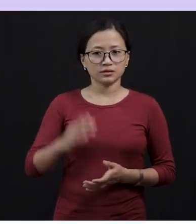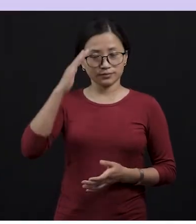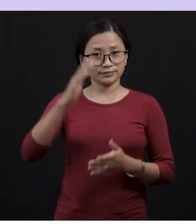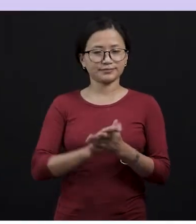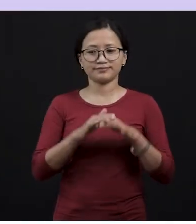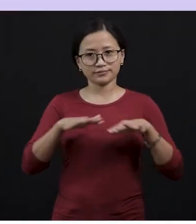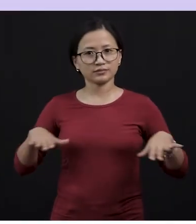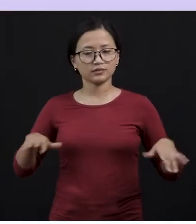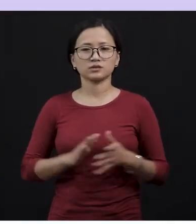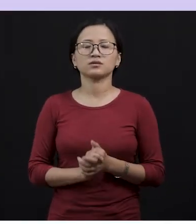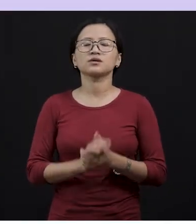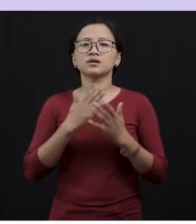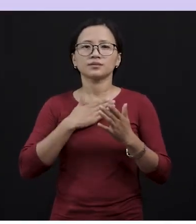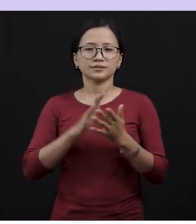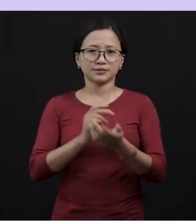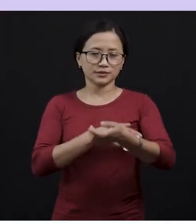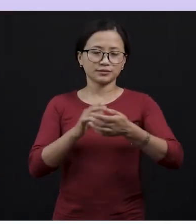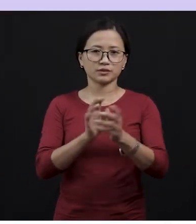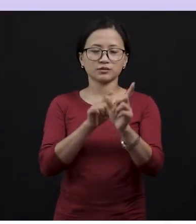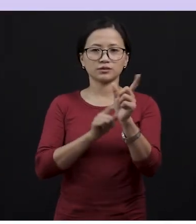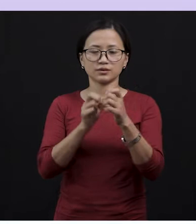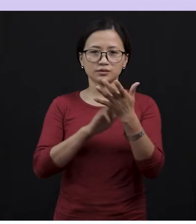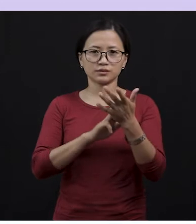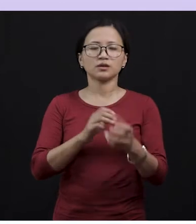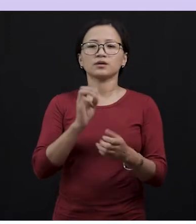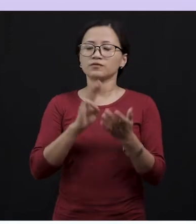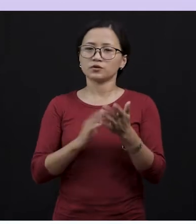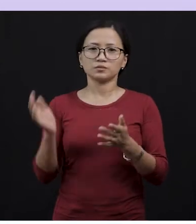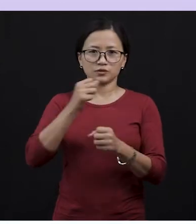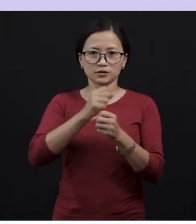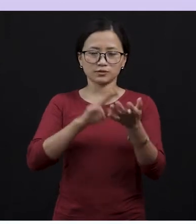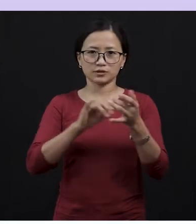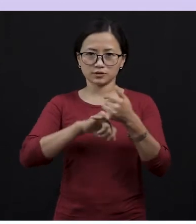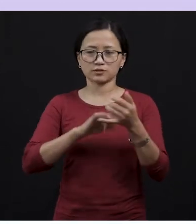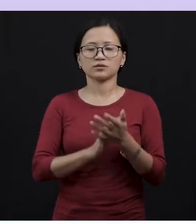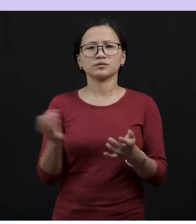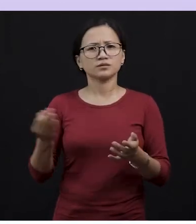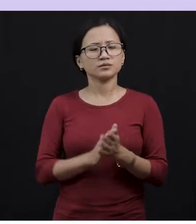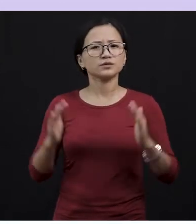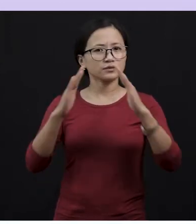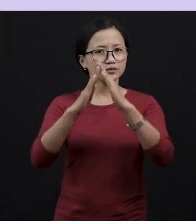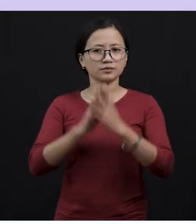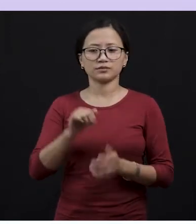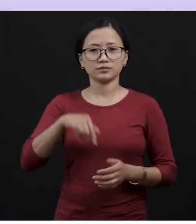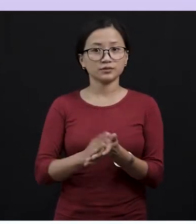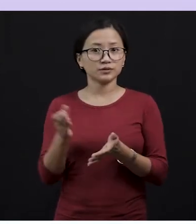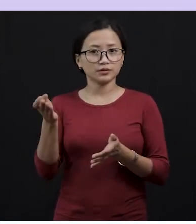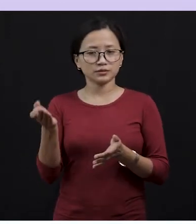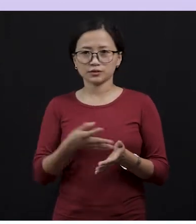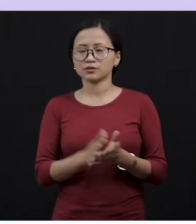Hello students, my name is Yanchibin Lao. I'm from GMS, New Ministers Hill, and I'm going to be your